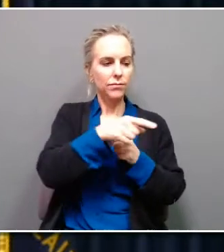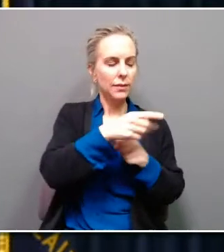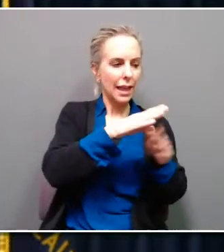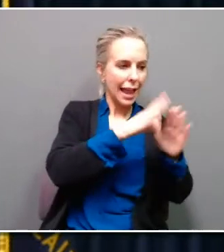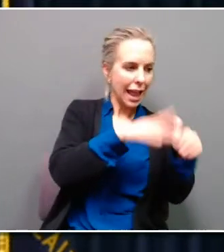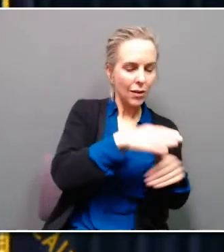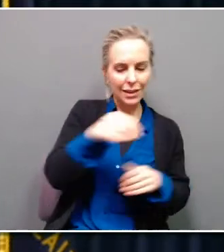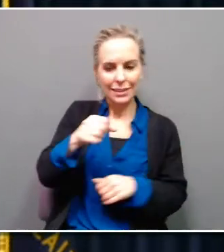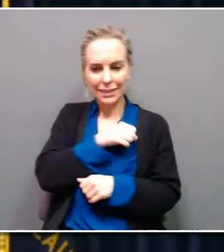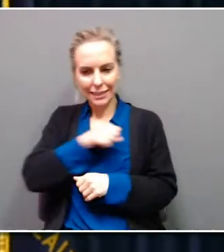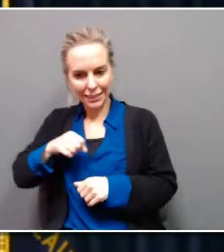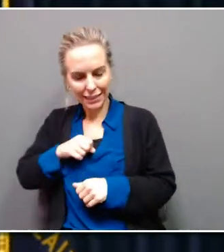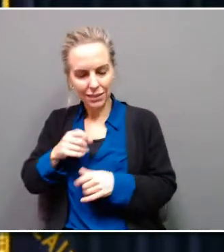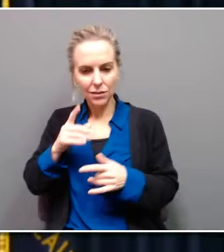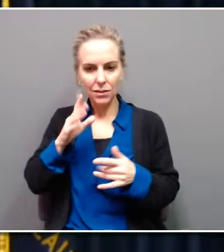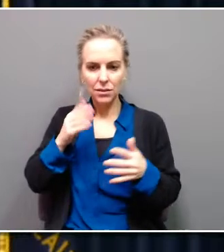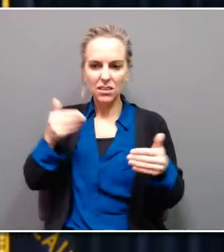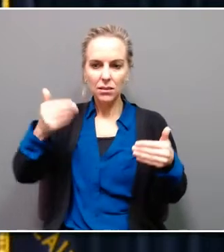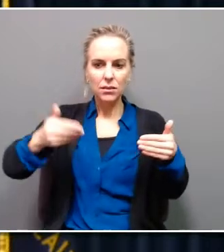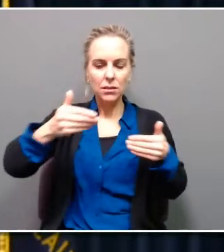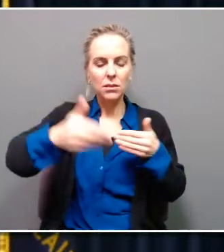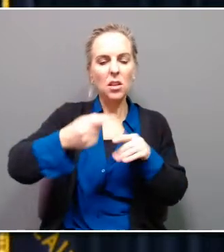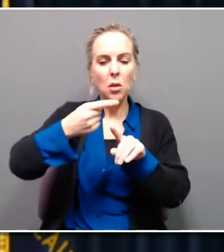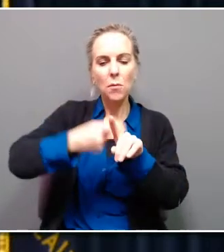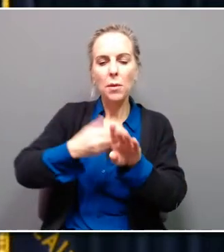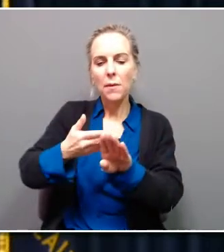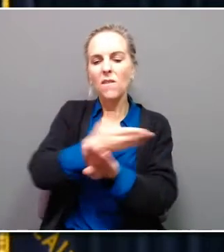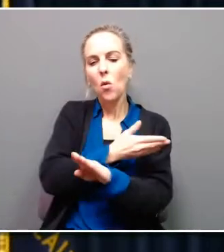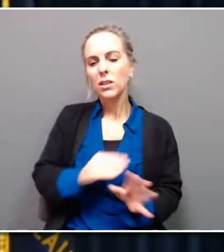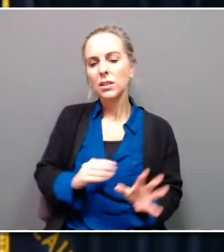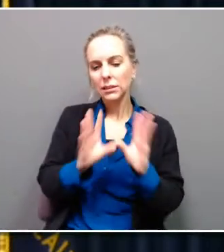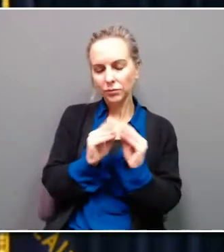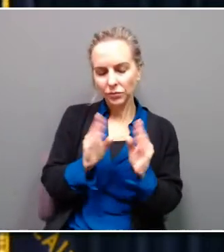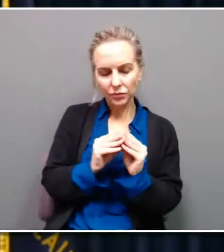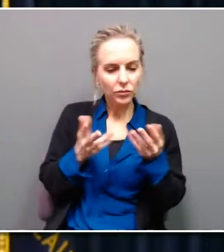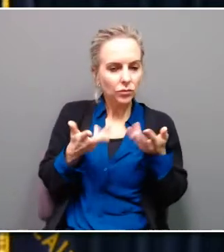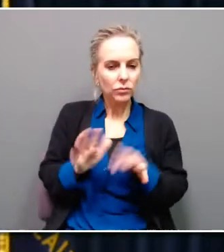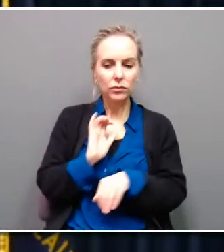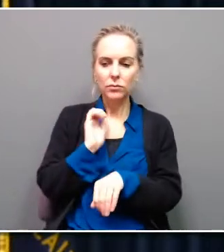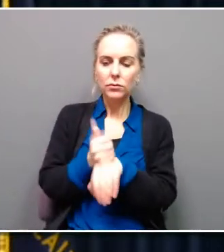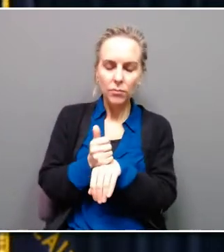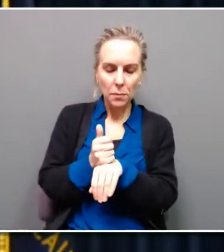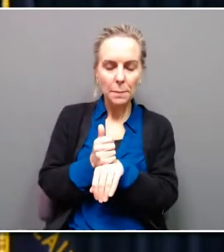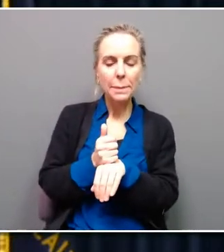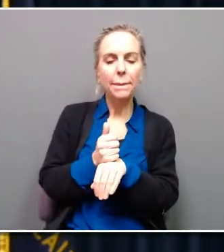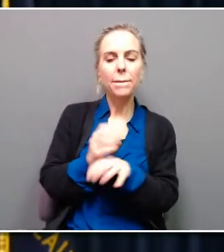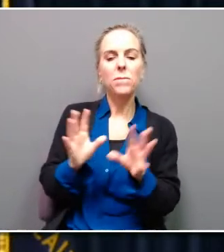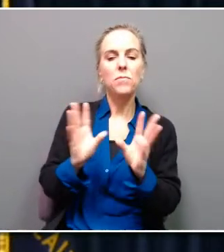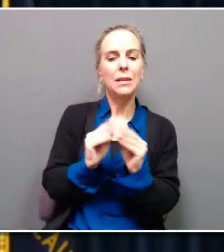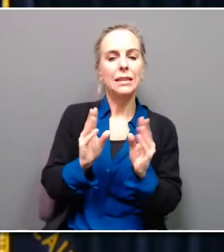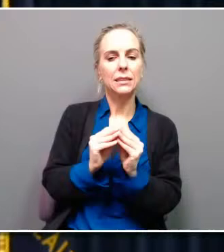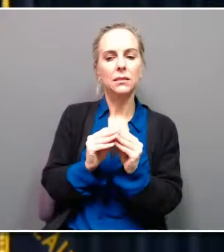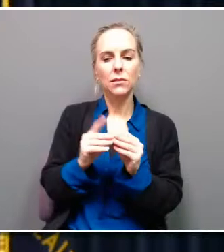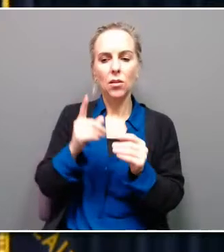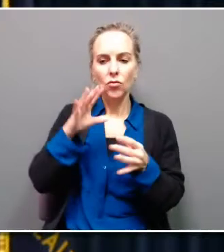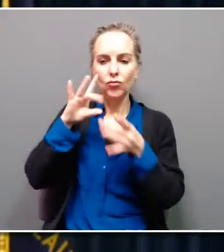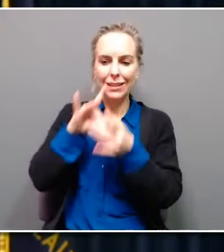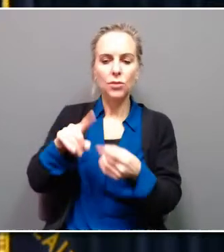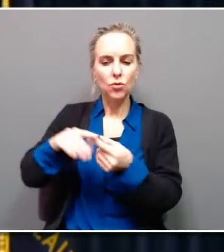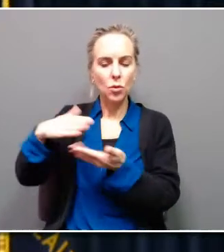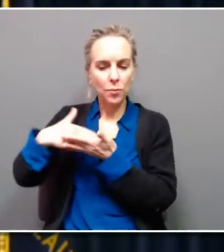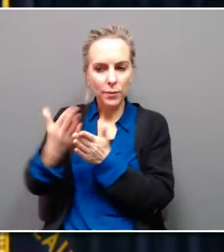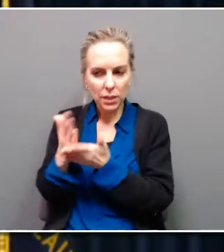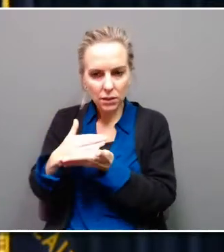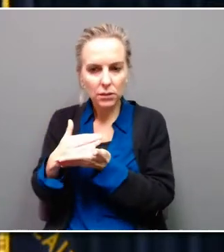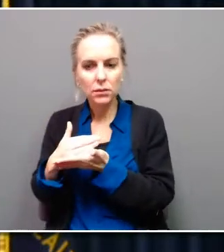in the coming month before the session, and then already setting up a number of meetings on the budget, especially with